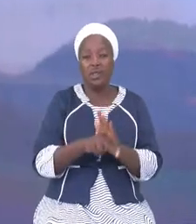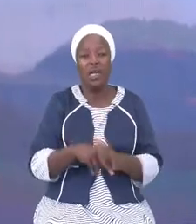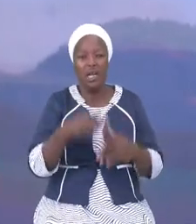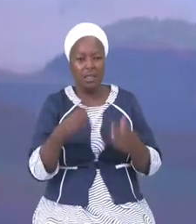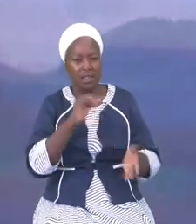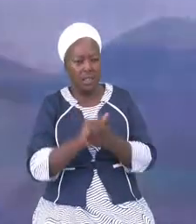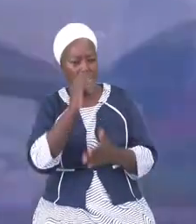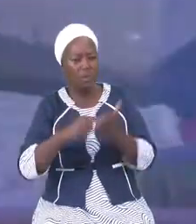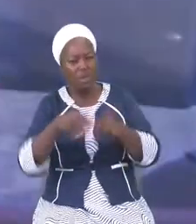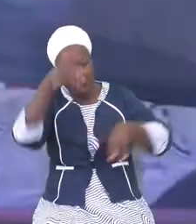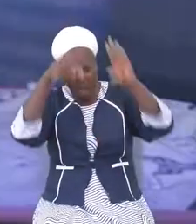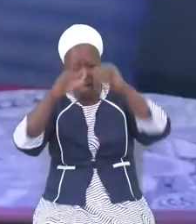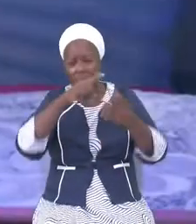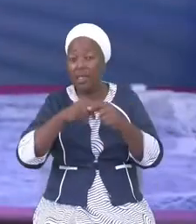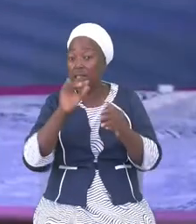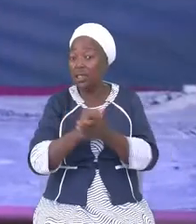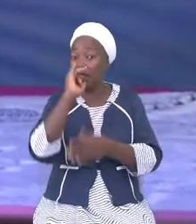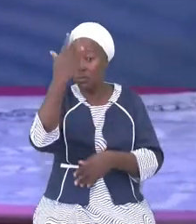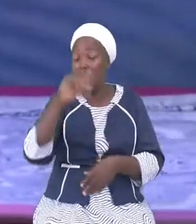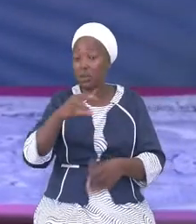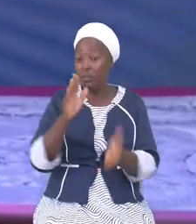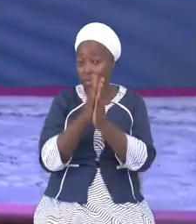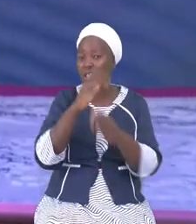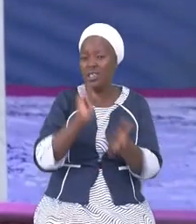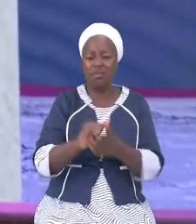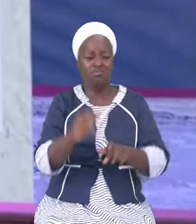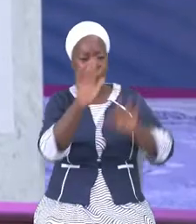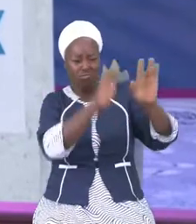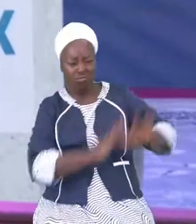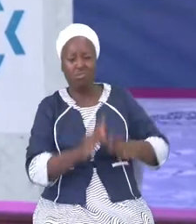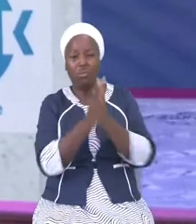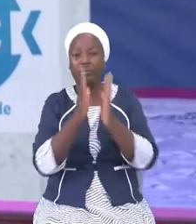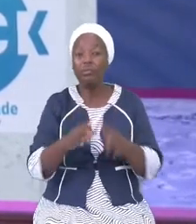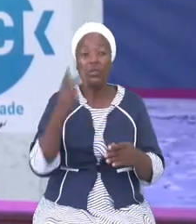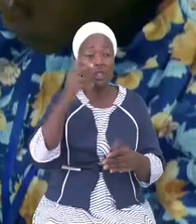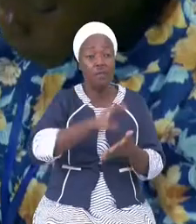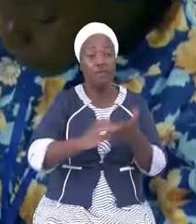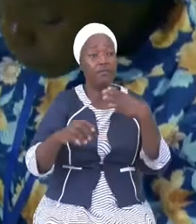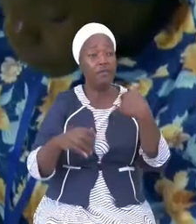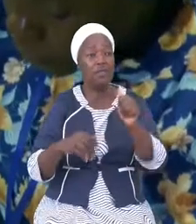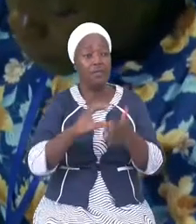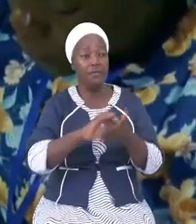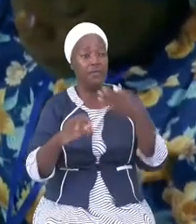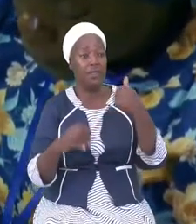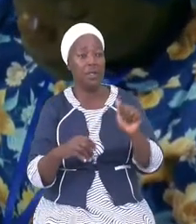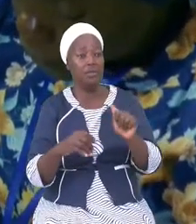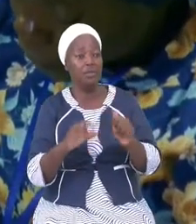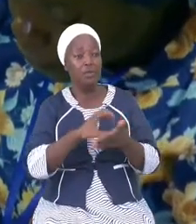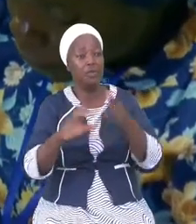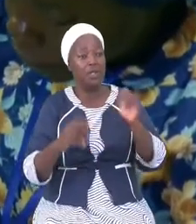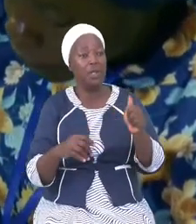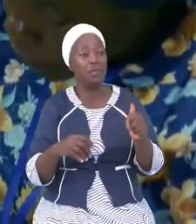learned, and that is why he prayed a passionate prayer. Look at verse 10. In verse 10, let favor